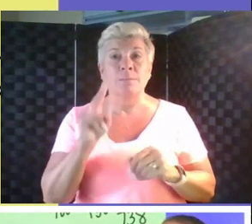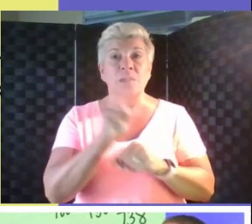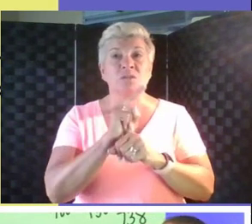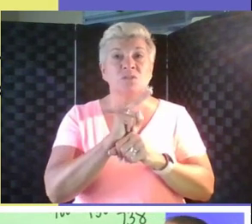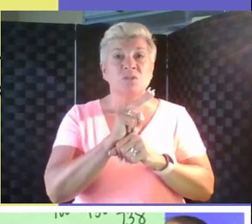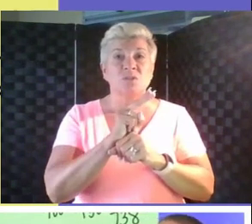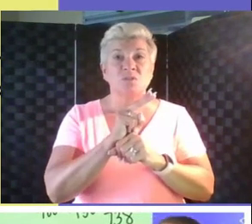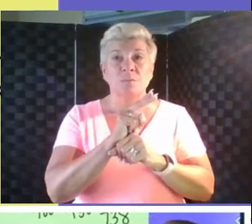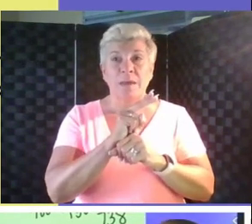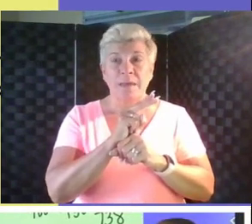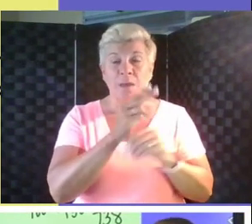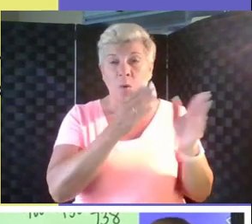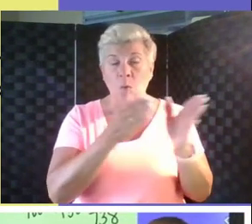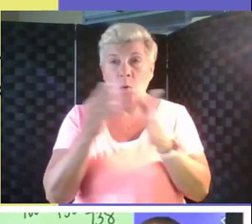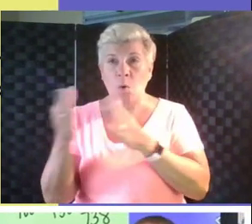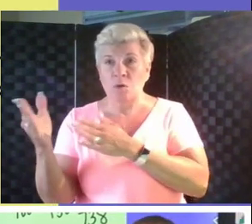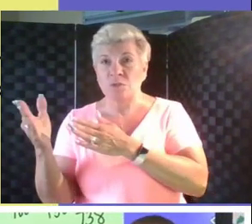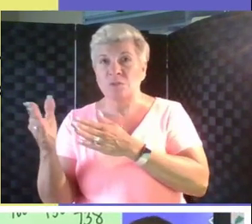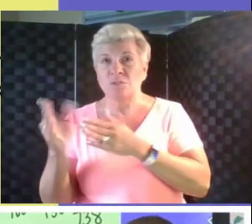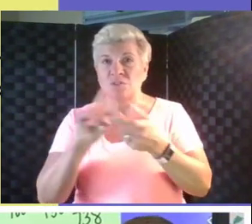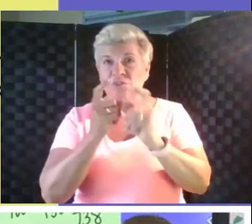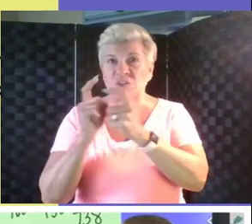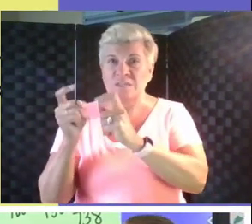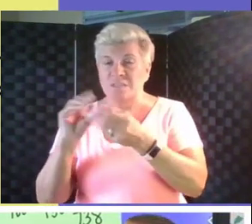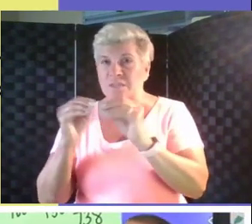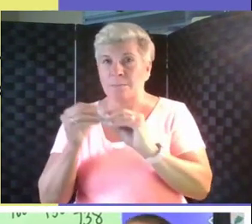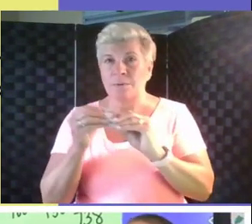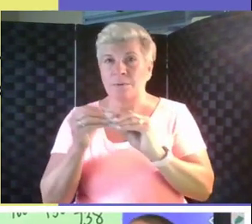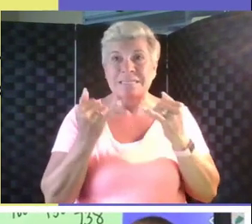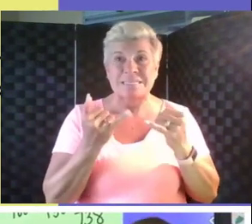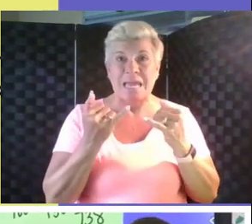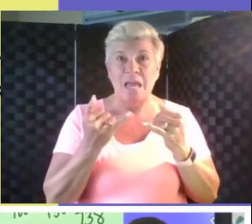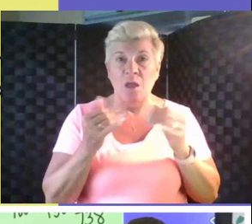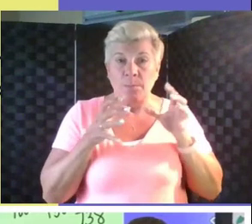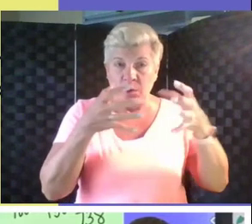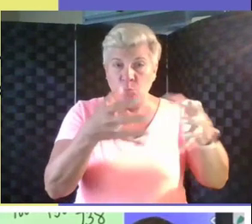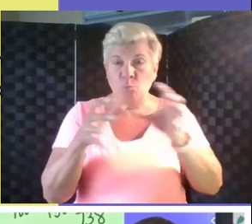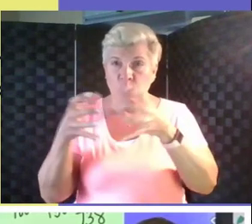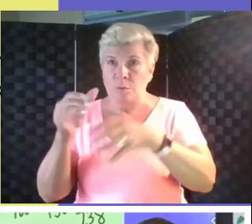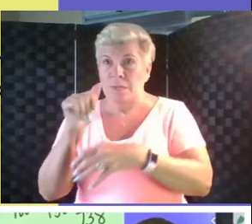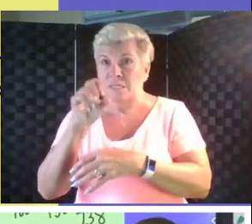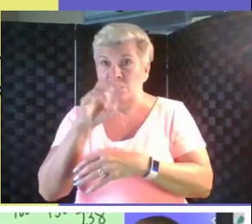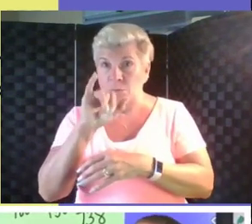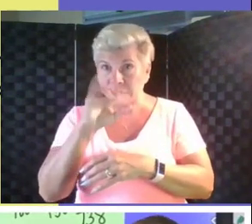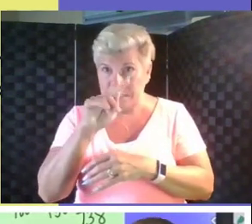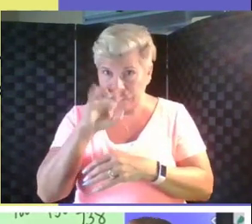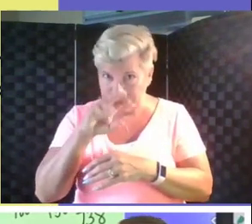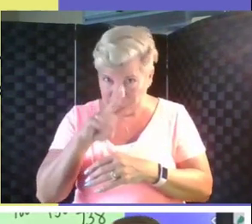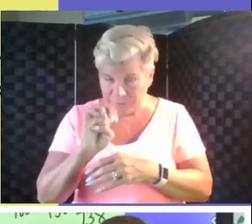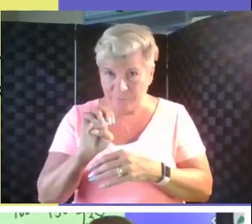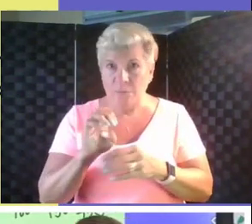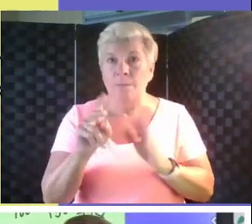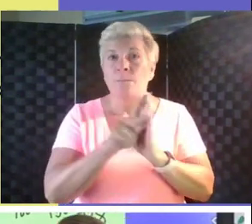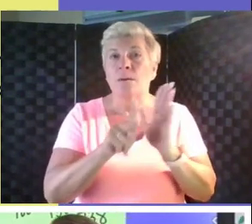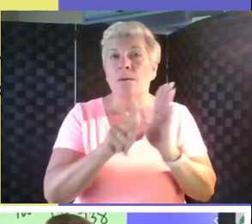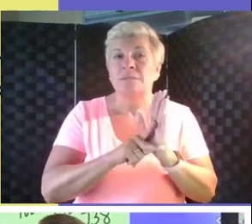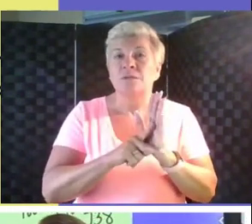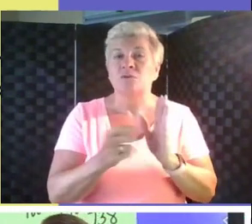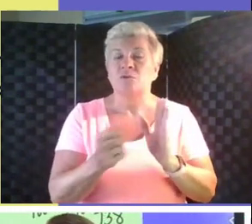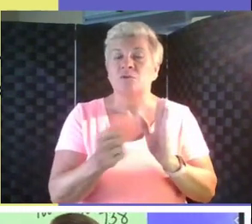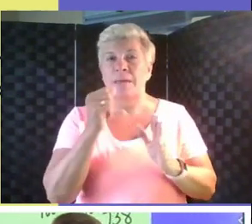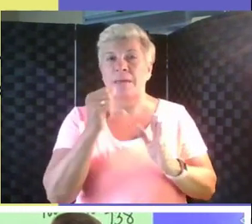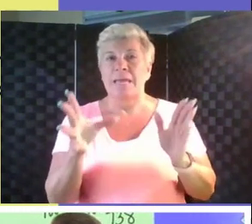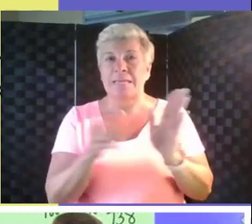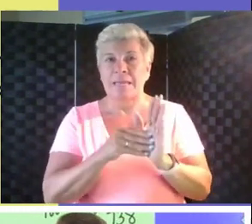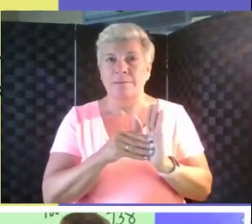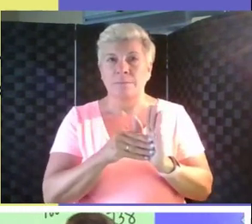used my commutative property to rearrange the numbers to make it easier. Now I'm going to group my numbers using the associative property to then go back and add.